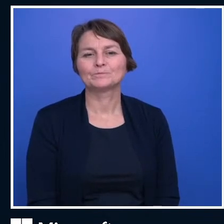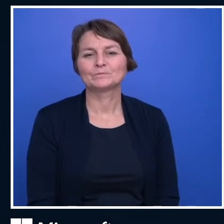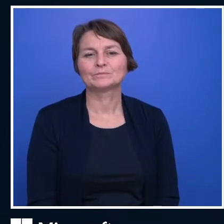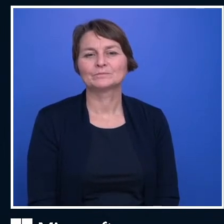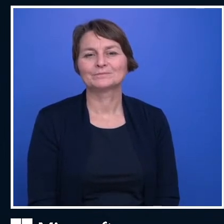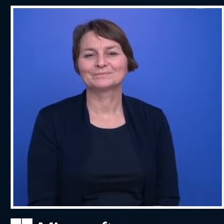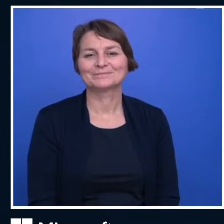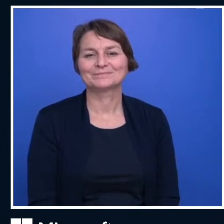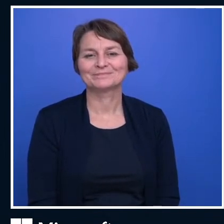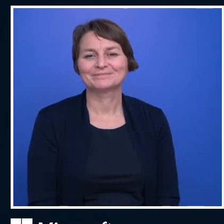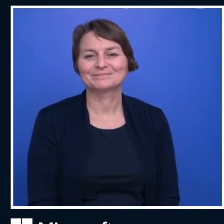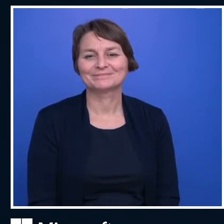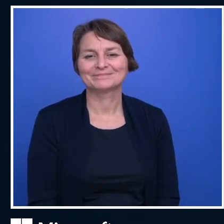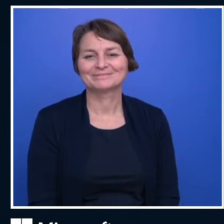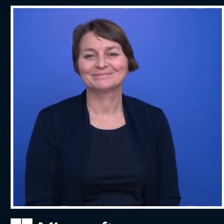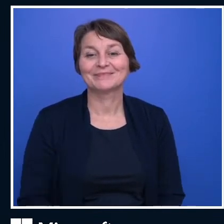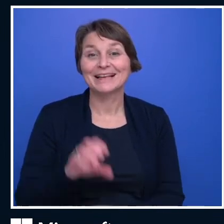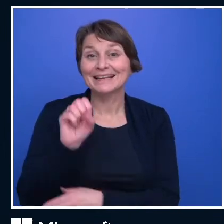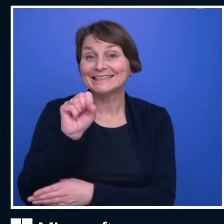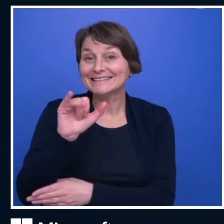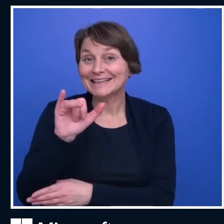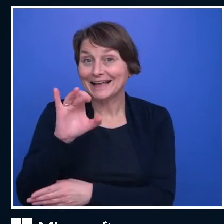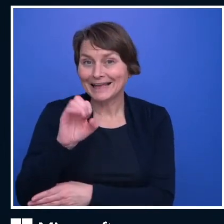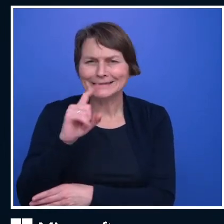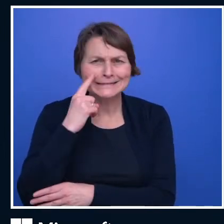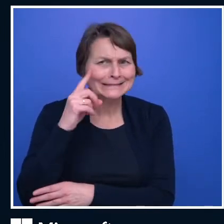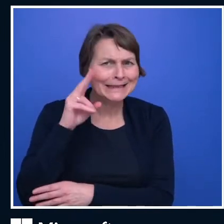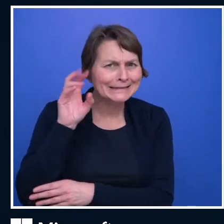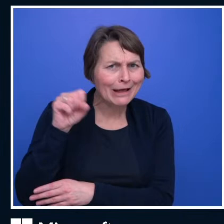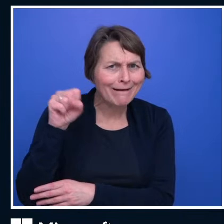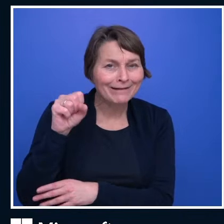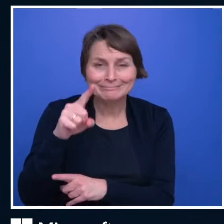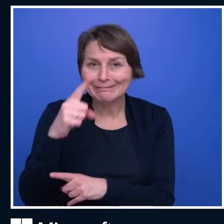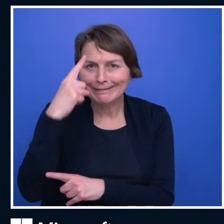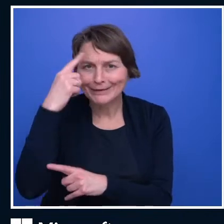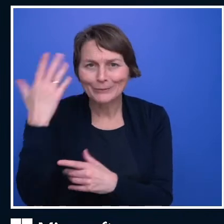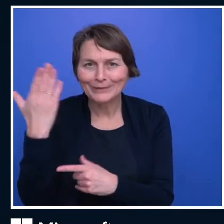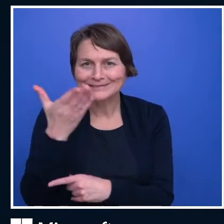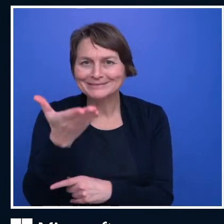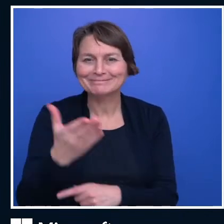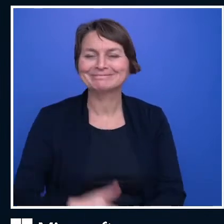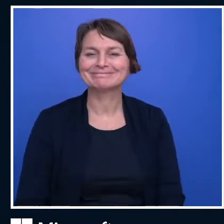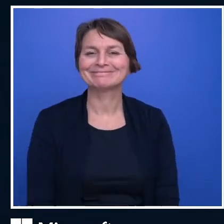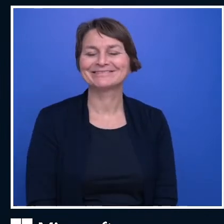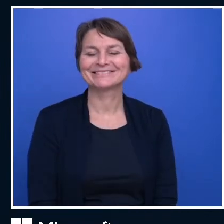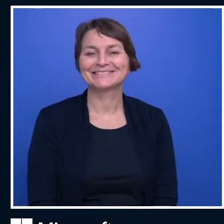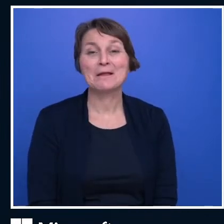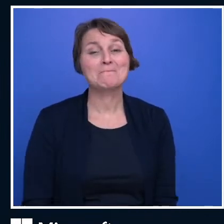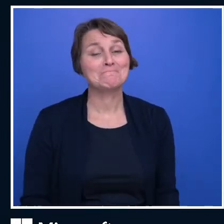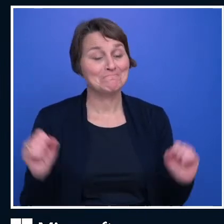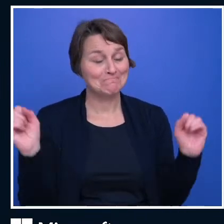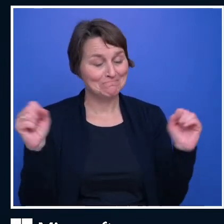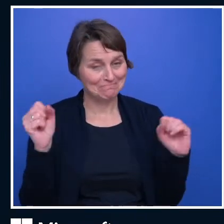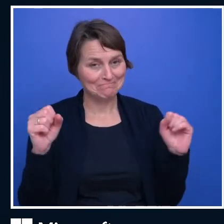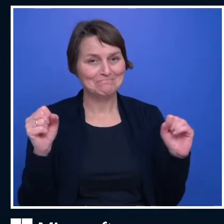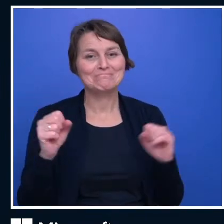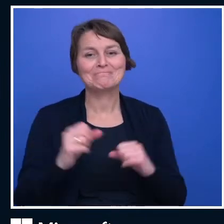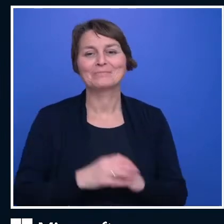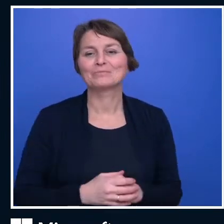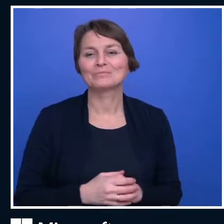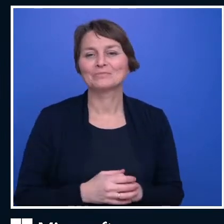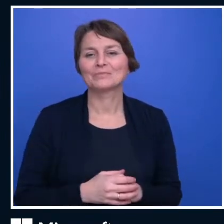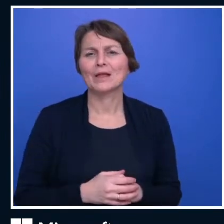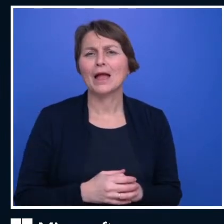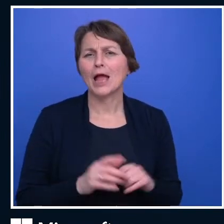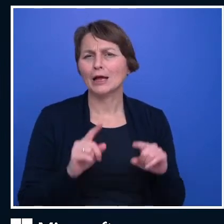Syed, I can see you nodding. Do you have any thoughts? Yep. So I've worked on both kind of projects,